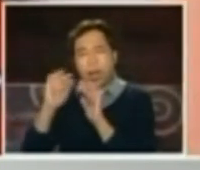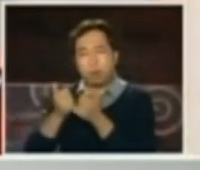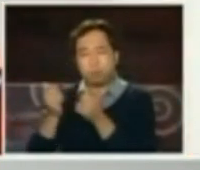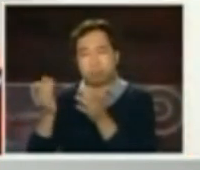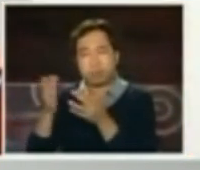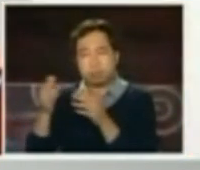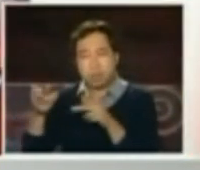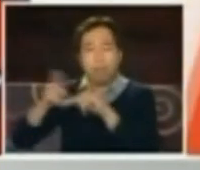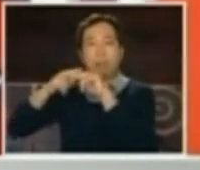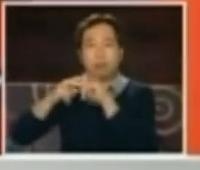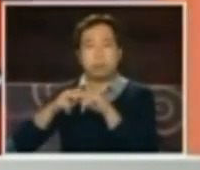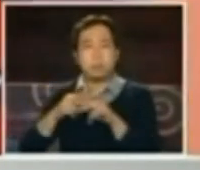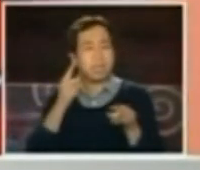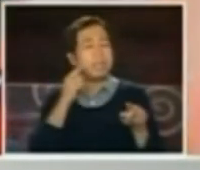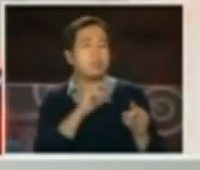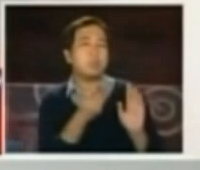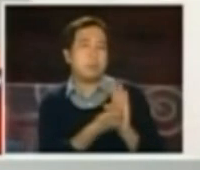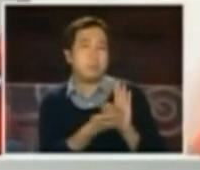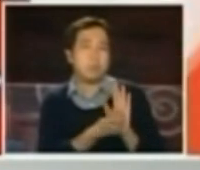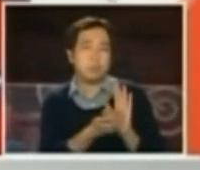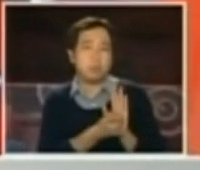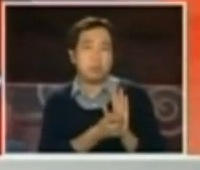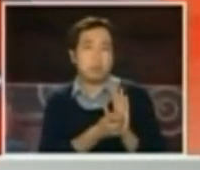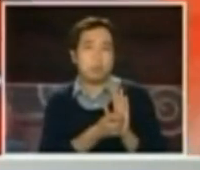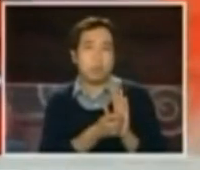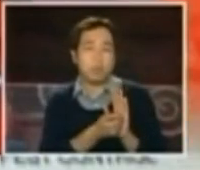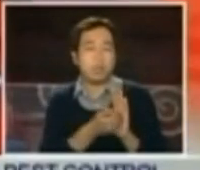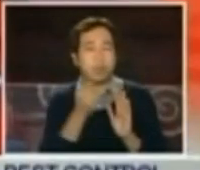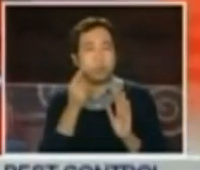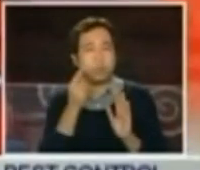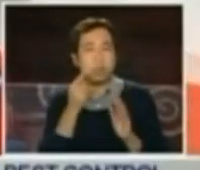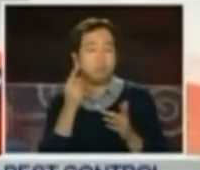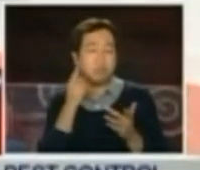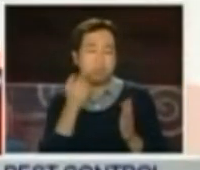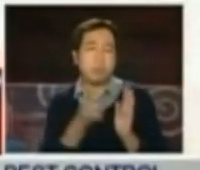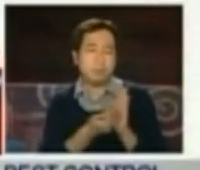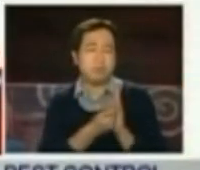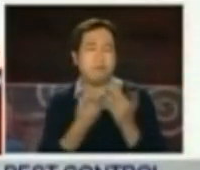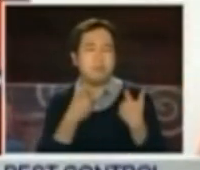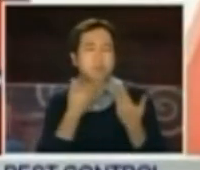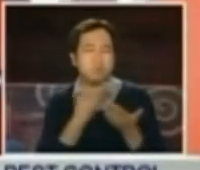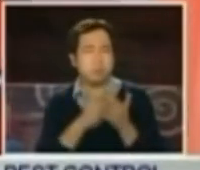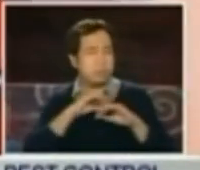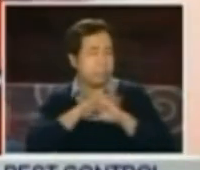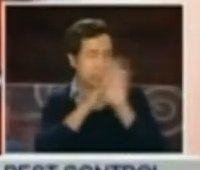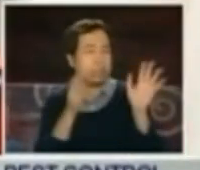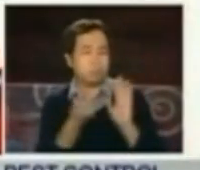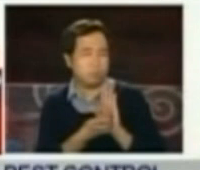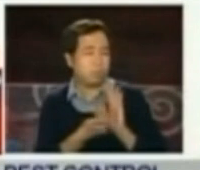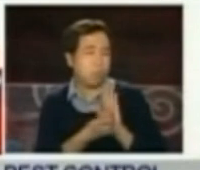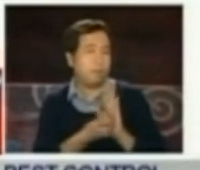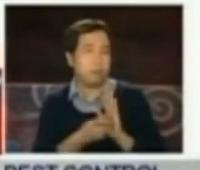The appreciation of the evidence, mm-hmm. basically. Mm-hmm. It can't be more than that. Mm-hmm. Do you think maliwanag that, eh.